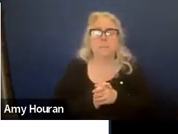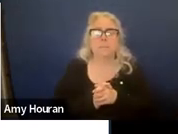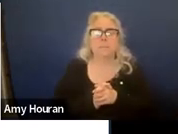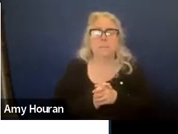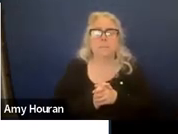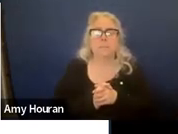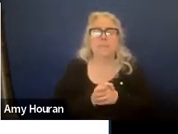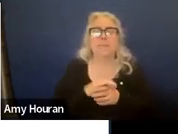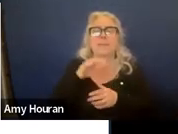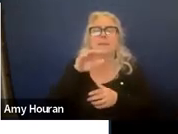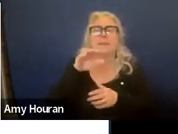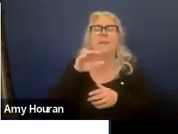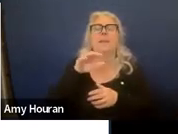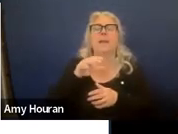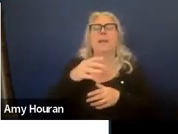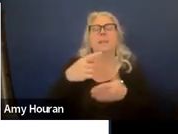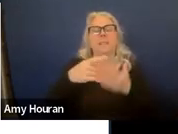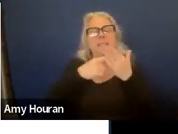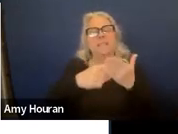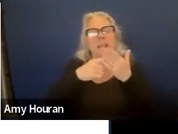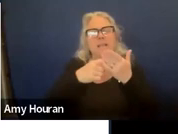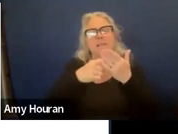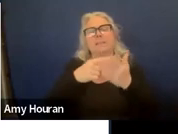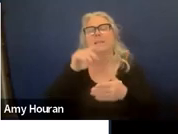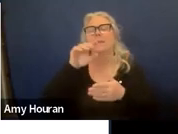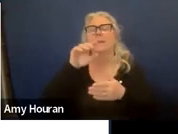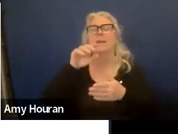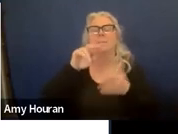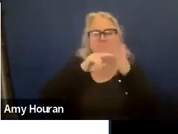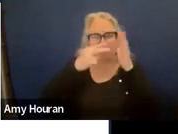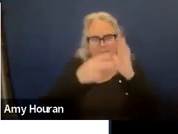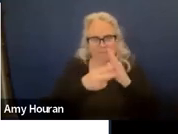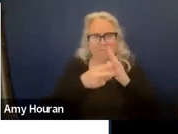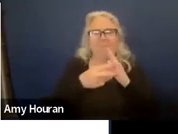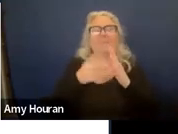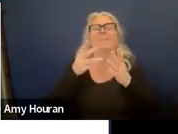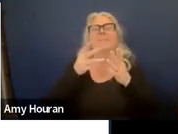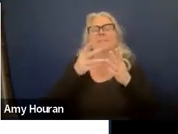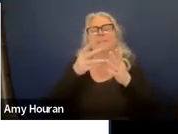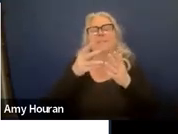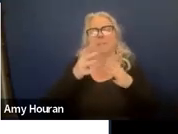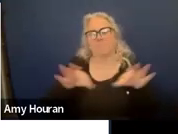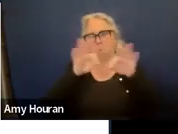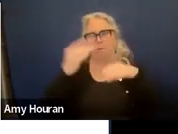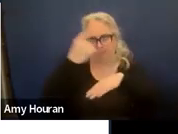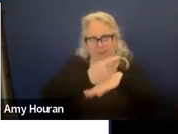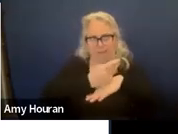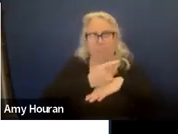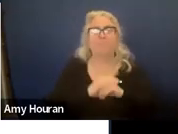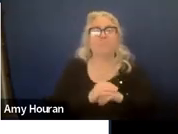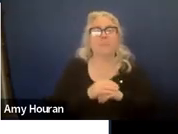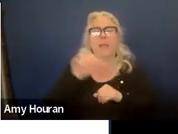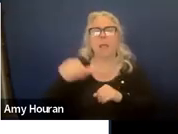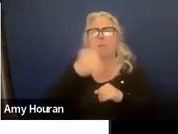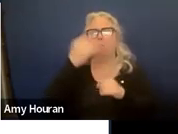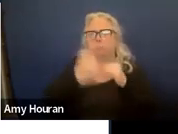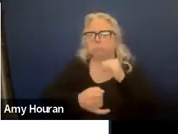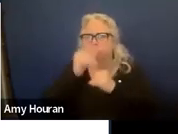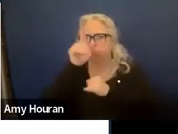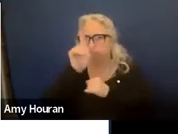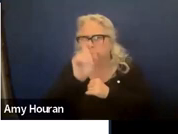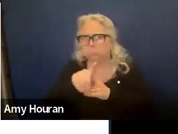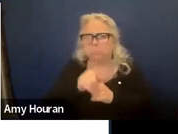Meaningful day. Talk about the meaningful day. That's a good one. All right. Any last